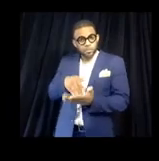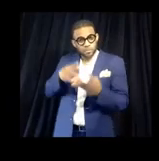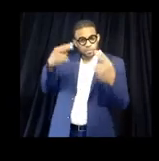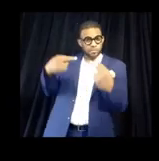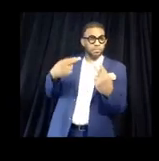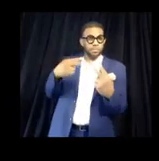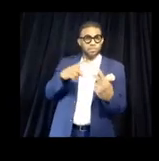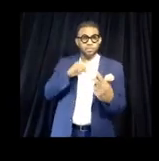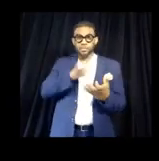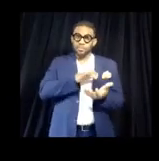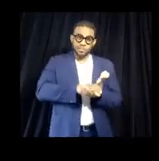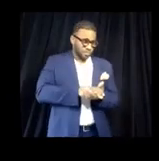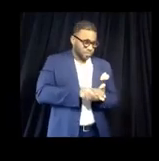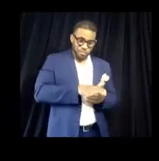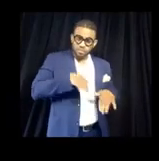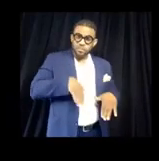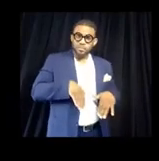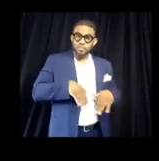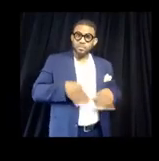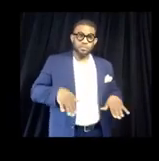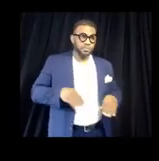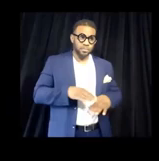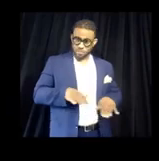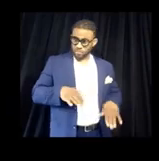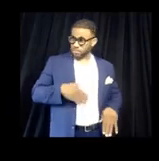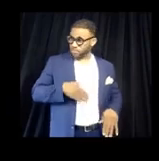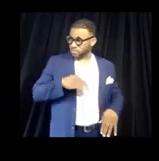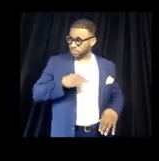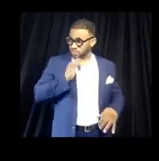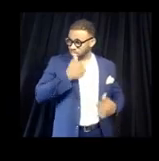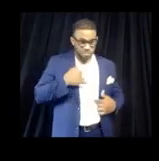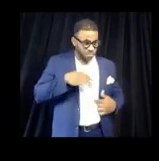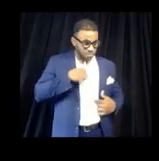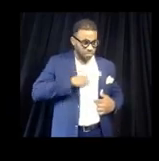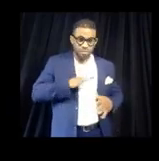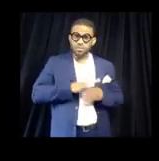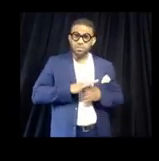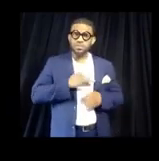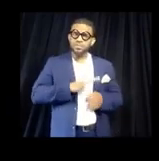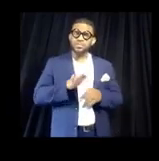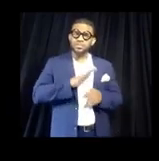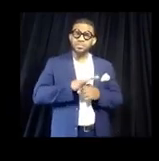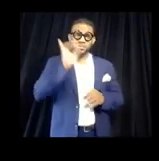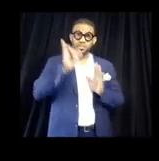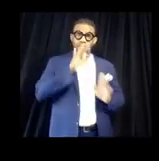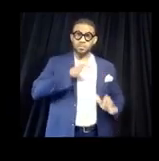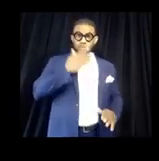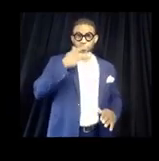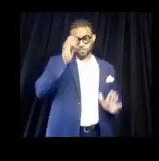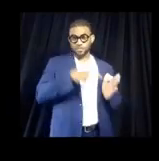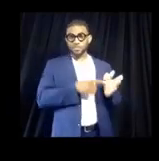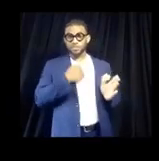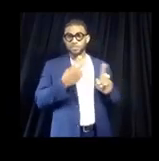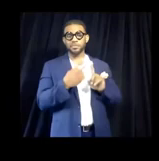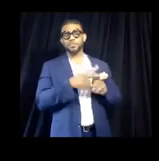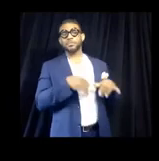am often judged for being unmarried and childless. So is there something wrong with me? Am I woman enough? I identify as a woman of colour, and